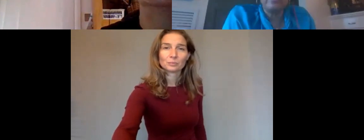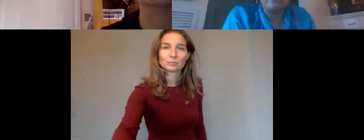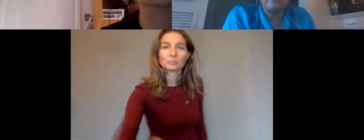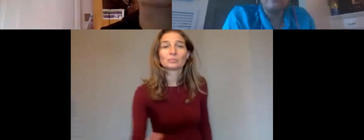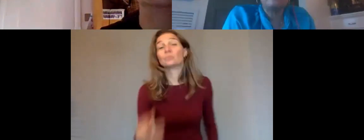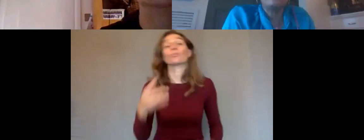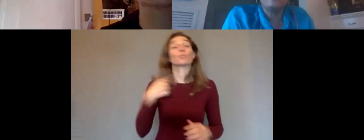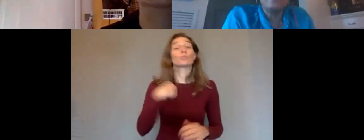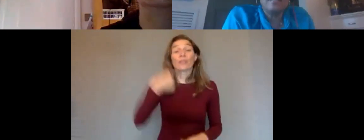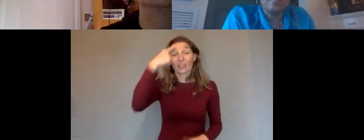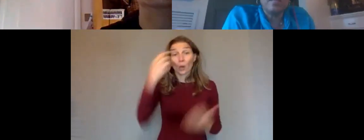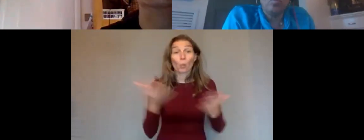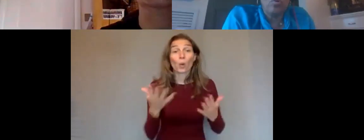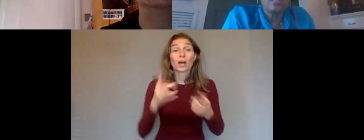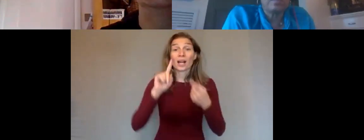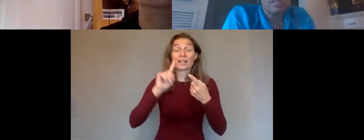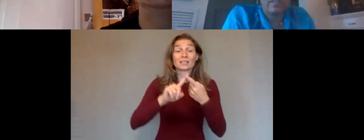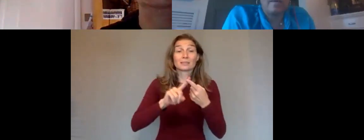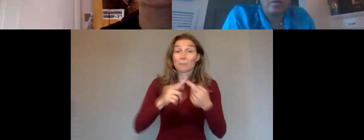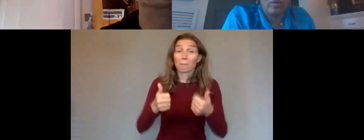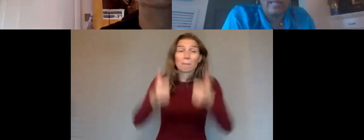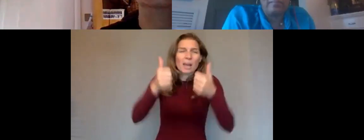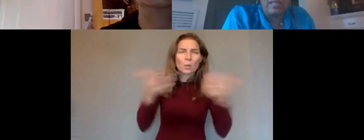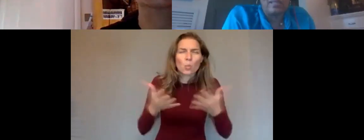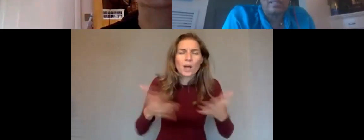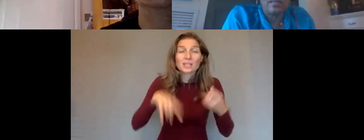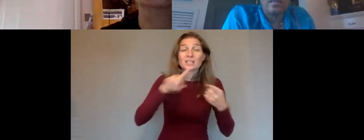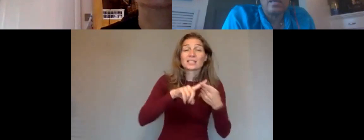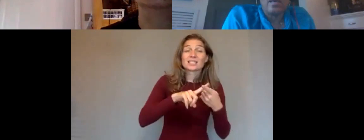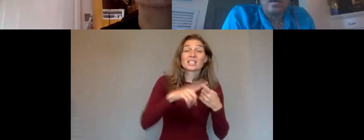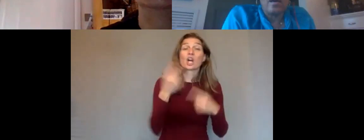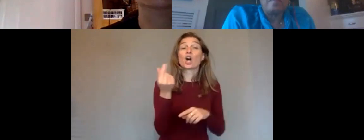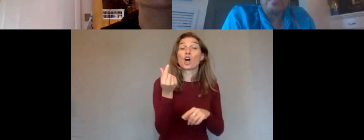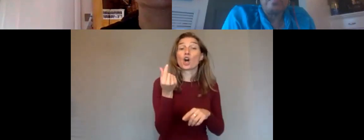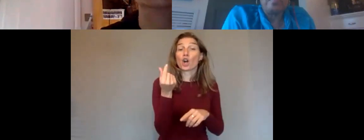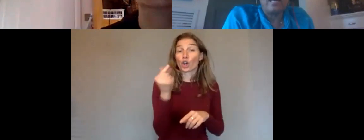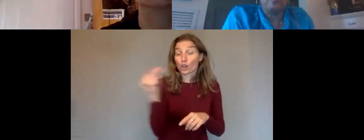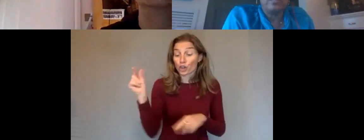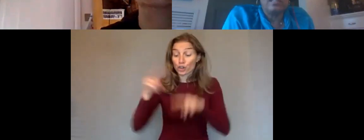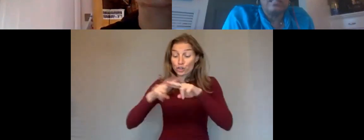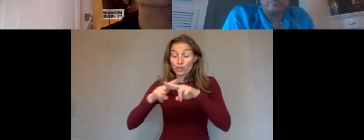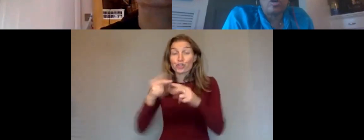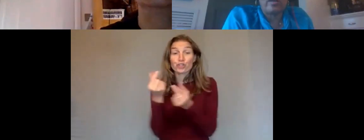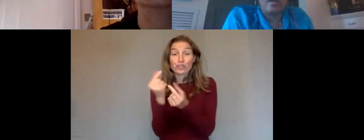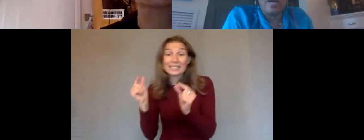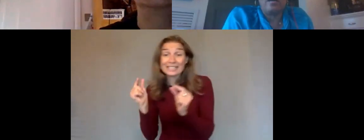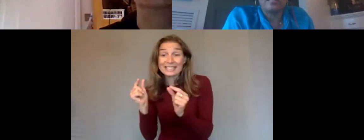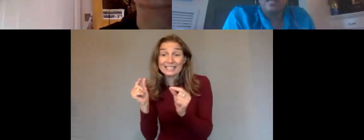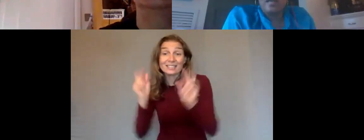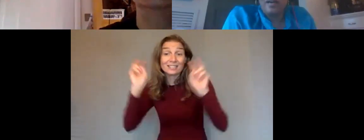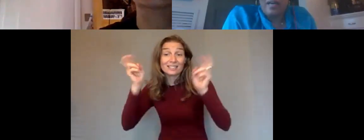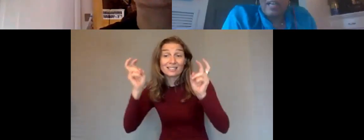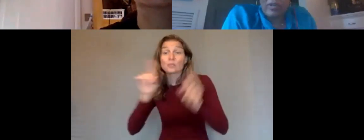more inclusive, we then need to be more specific about what that means. And that within that, we're talking